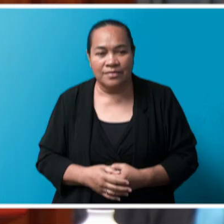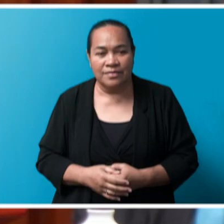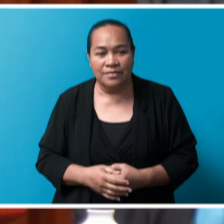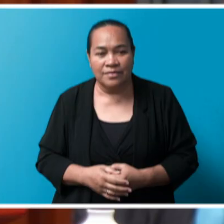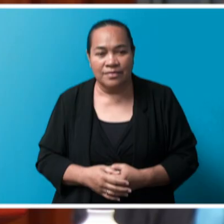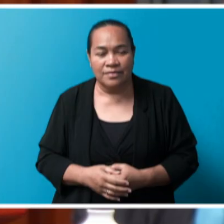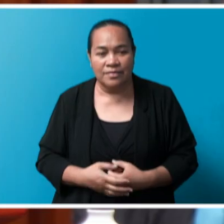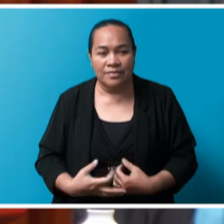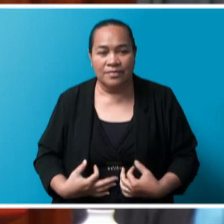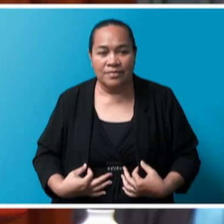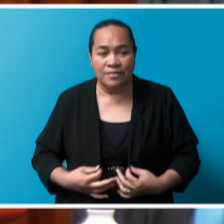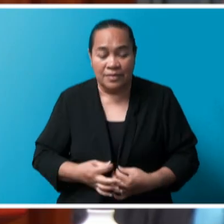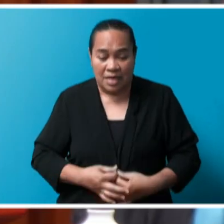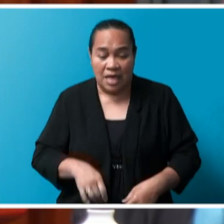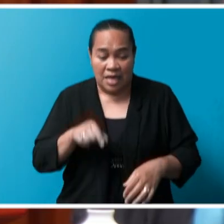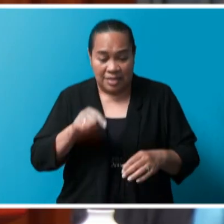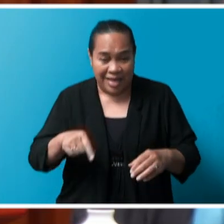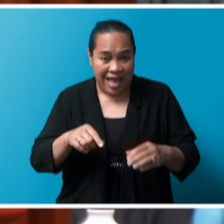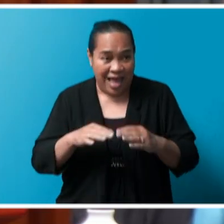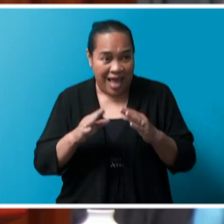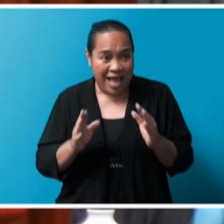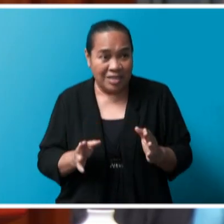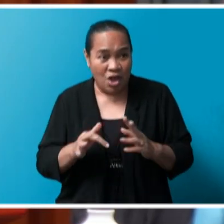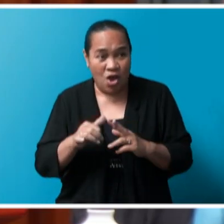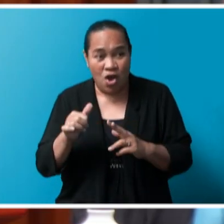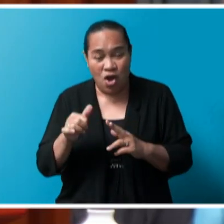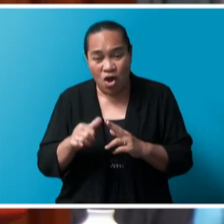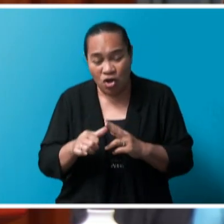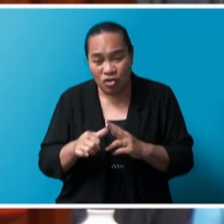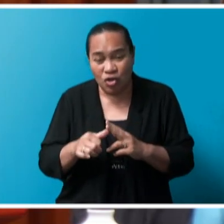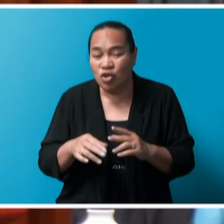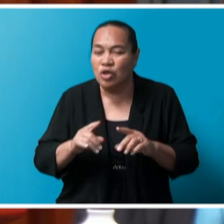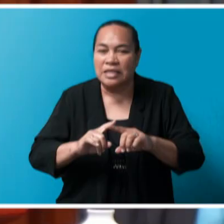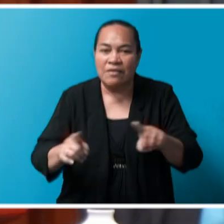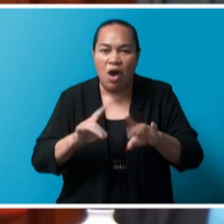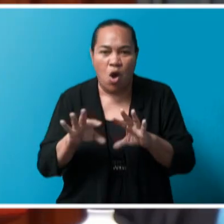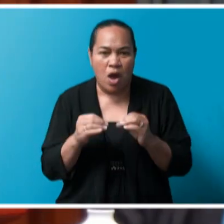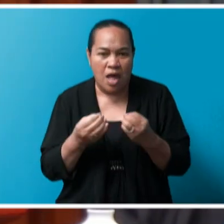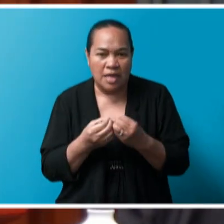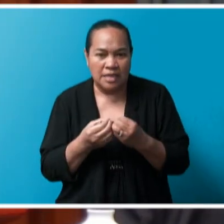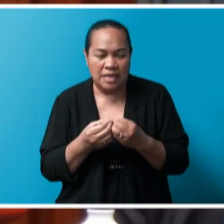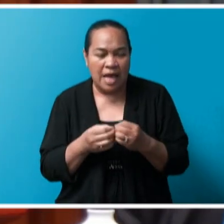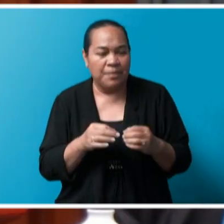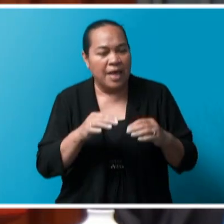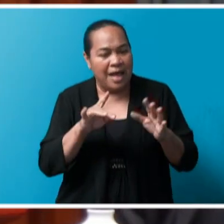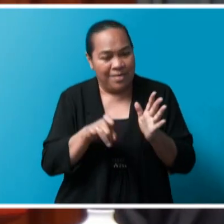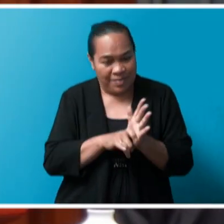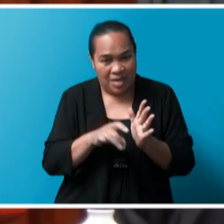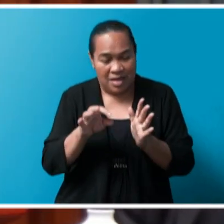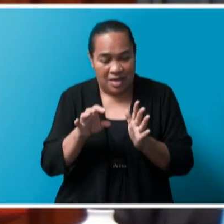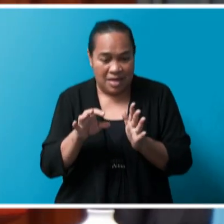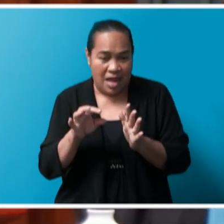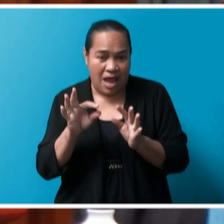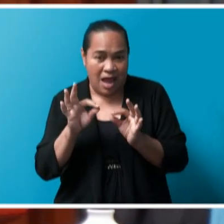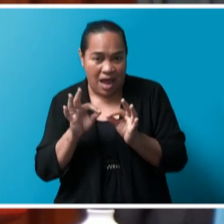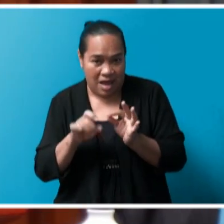Speaker, sir, our housing reforms have also extended to our statutory agencies. With Housing Authority and Public Rental Board have